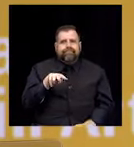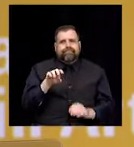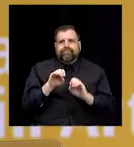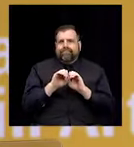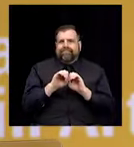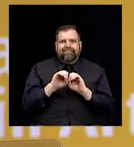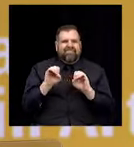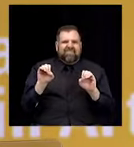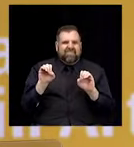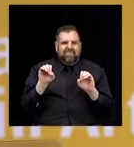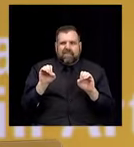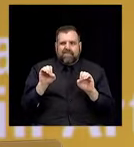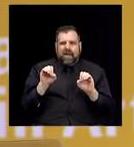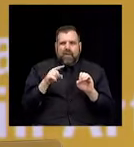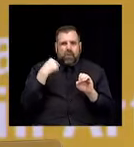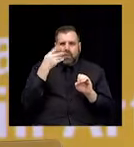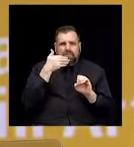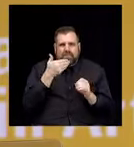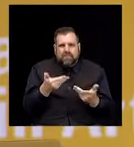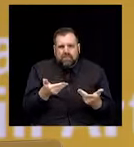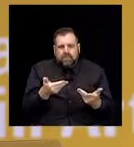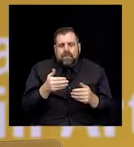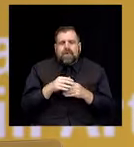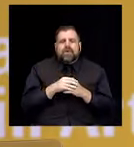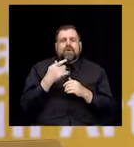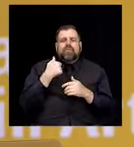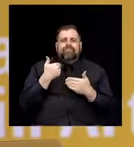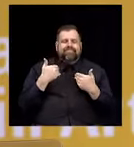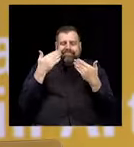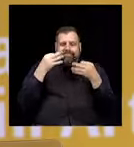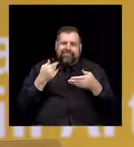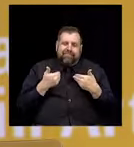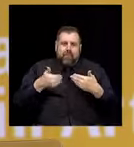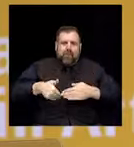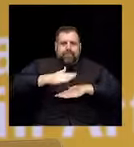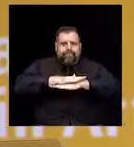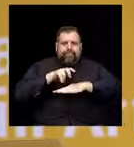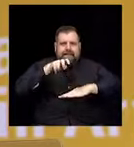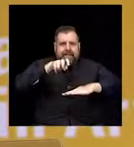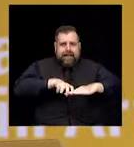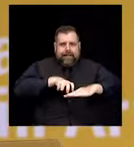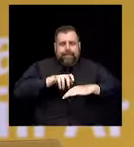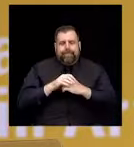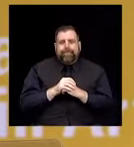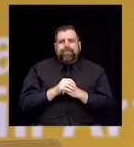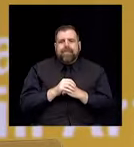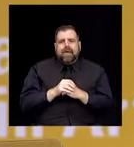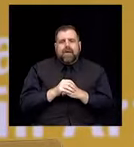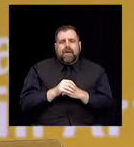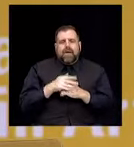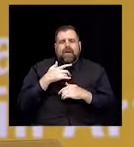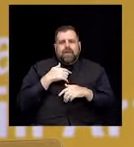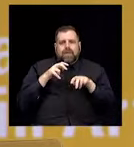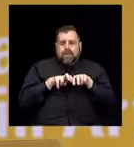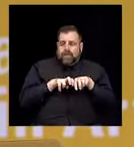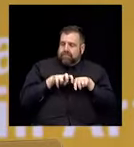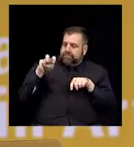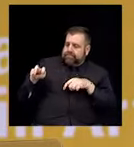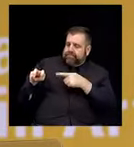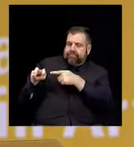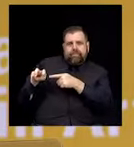anything that I could turn to for a snack, I sat down at a table. And as I sat at a nearby table, a young